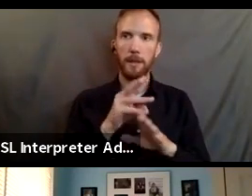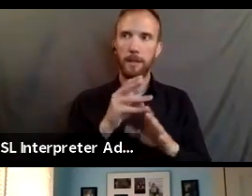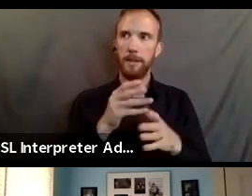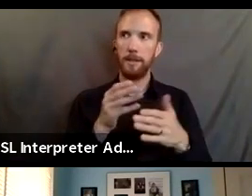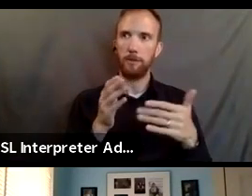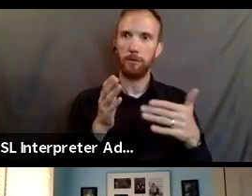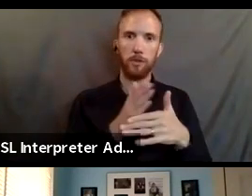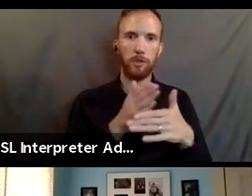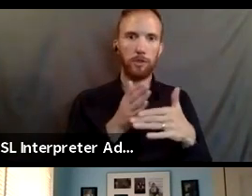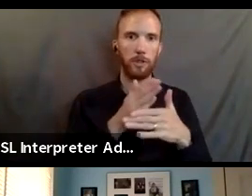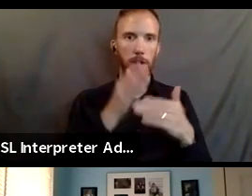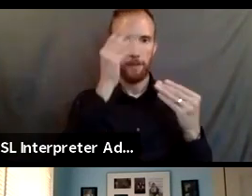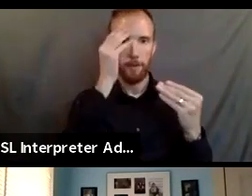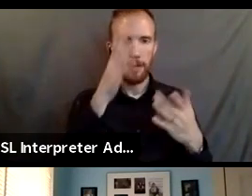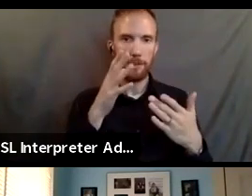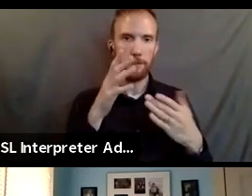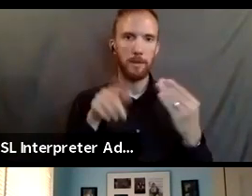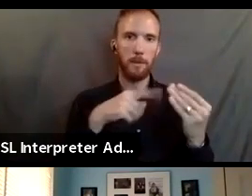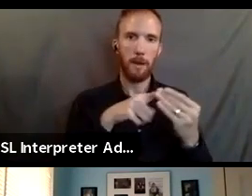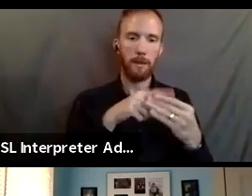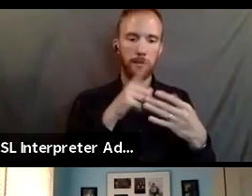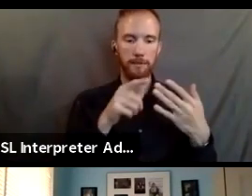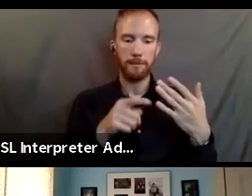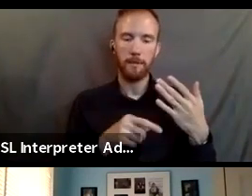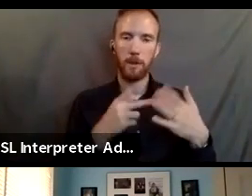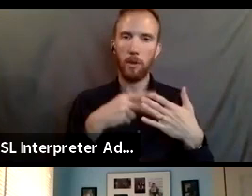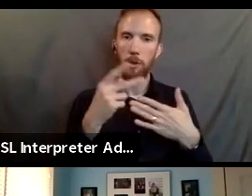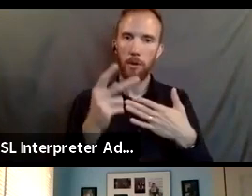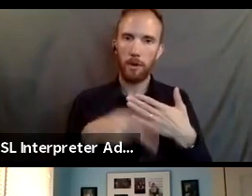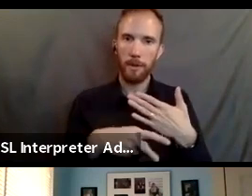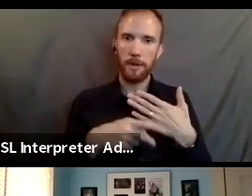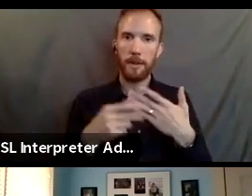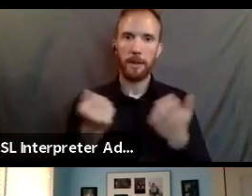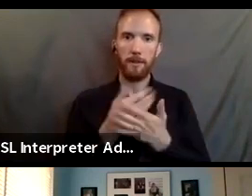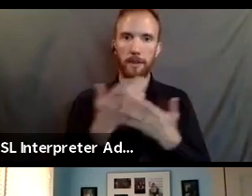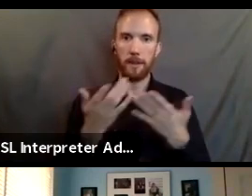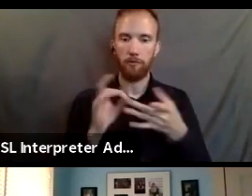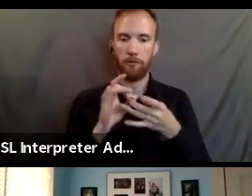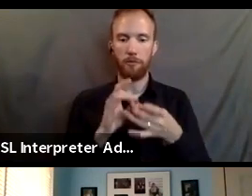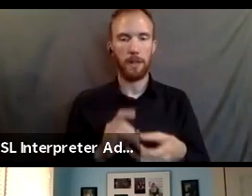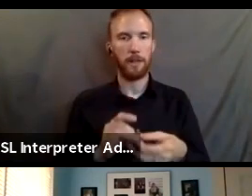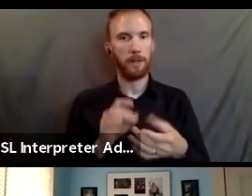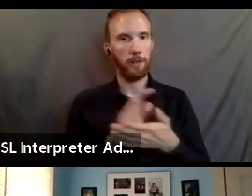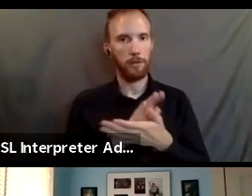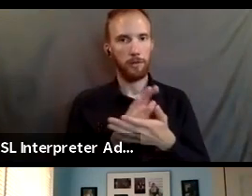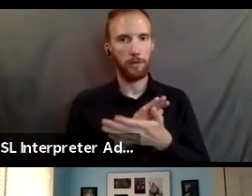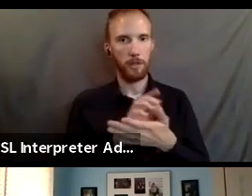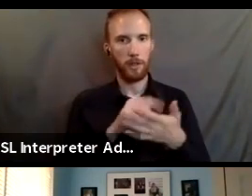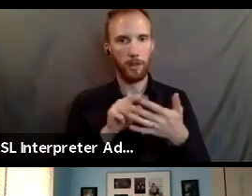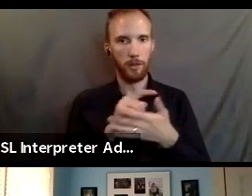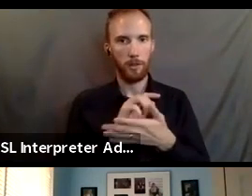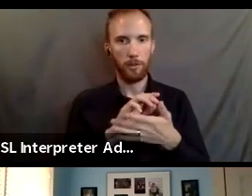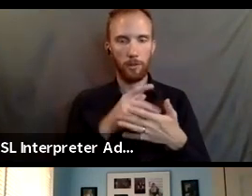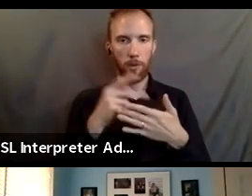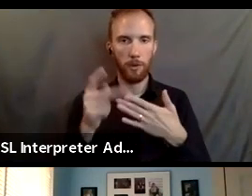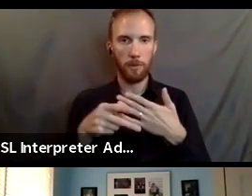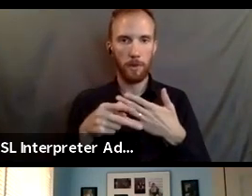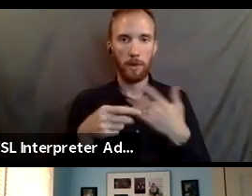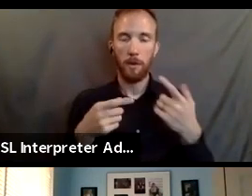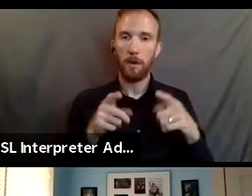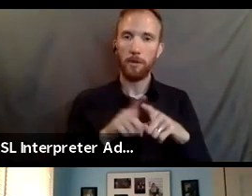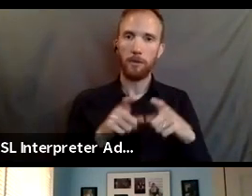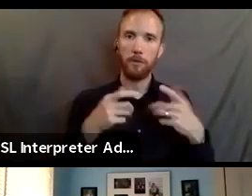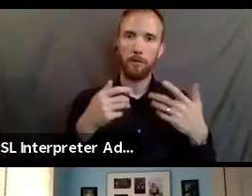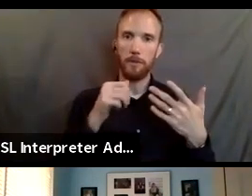on the various programs along with the schools that offer those programs second and most revolting is the lack of a proper